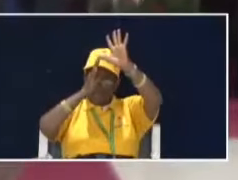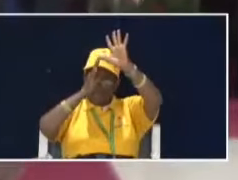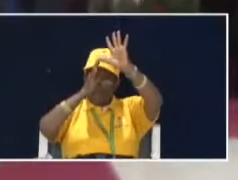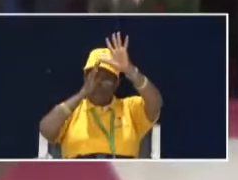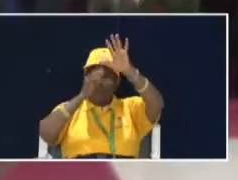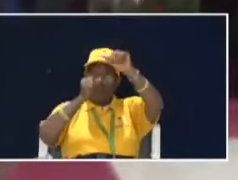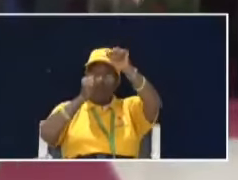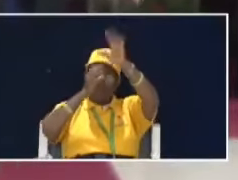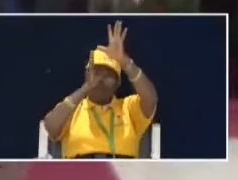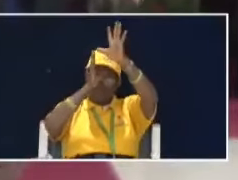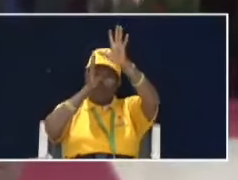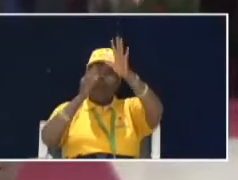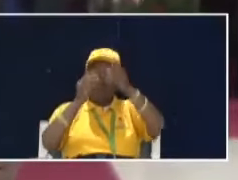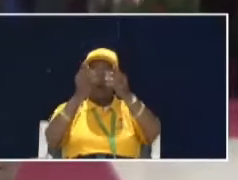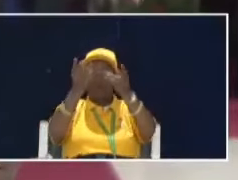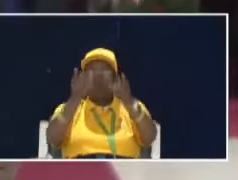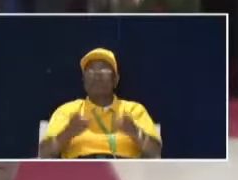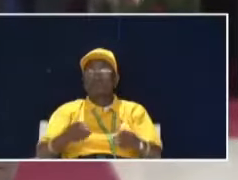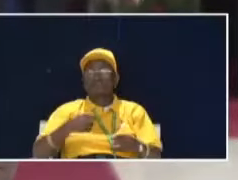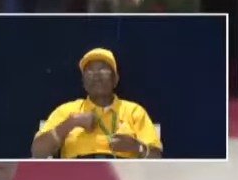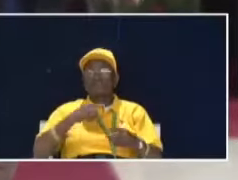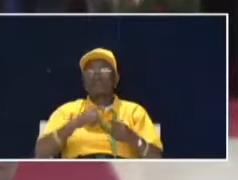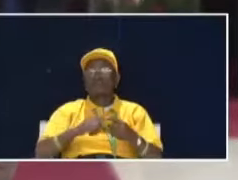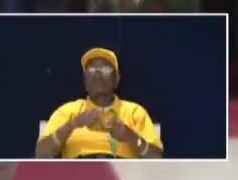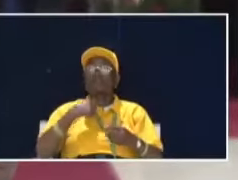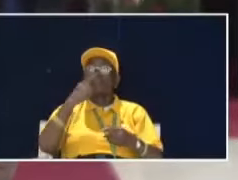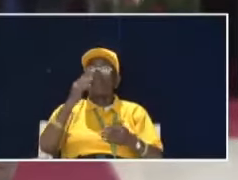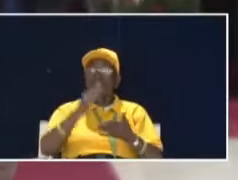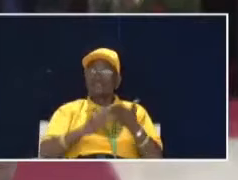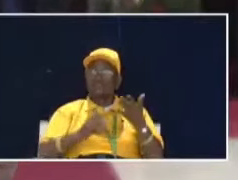Daddy wants me to tell someone.